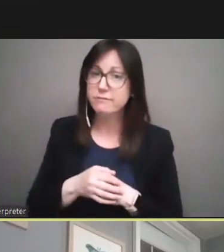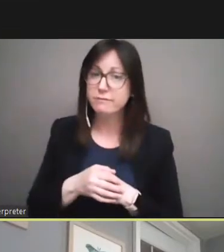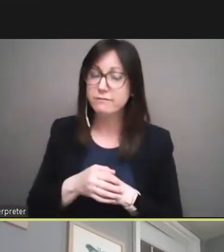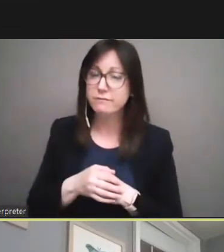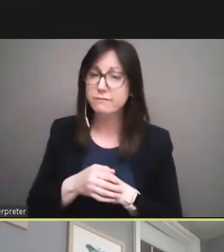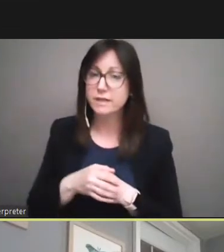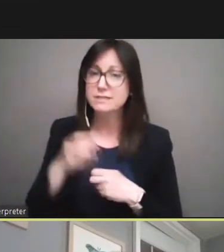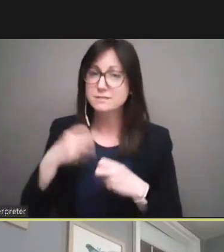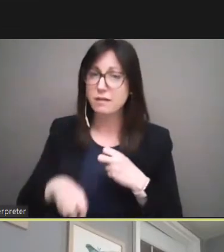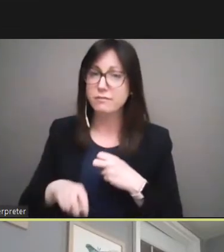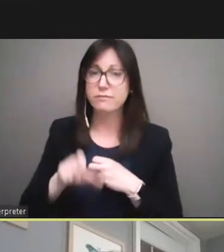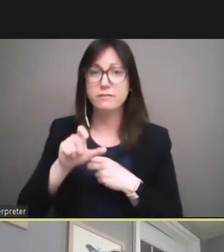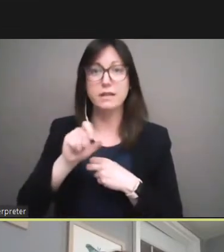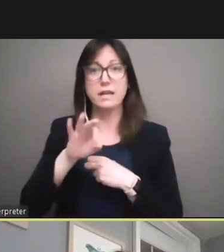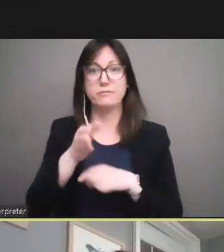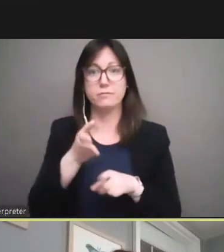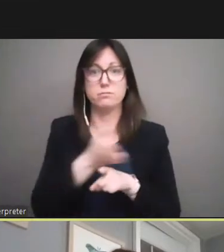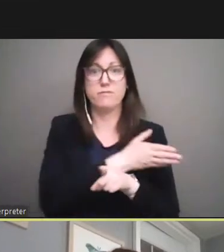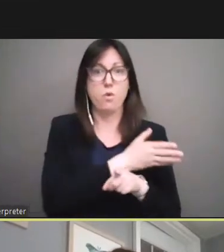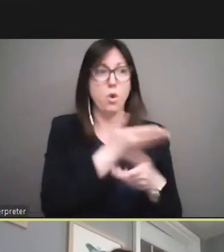that rebuild, right?